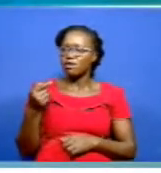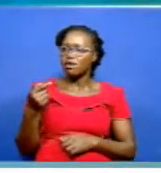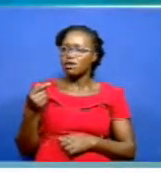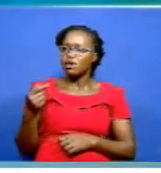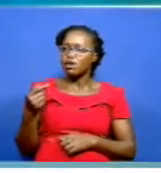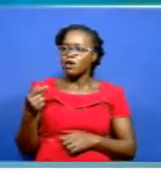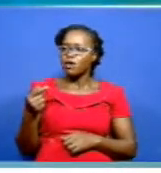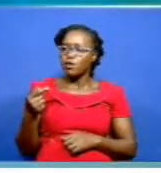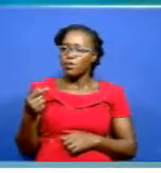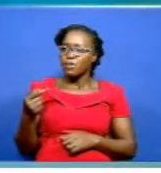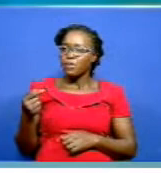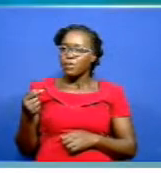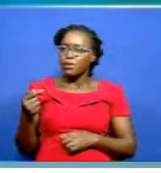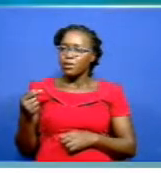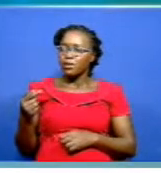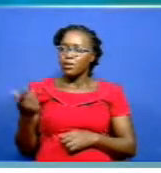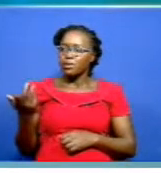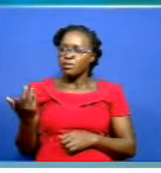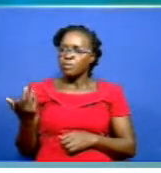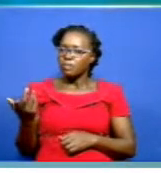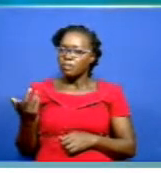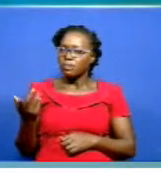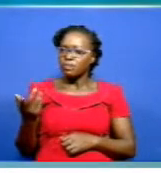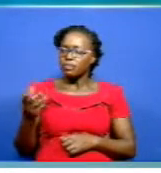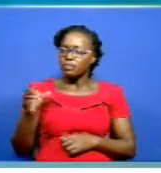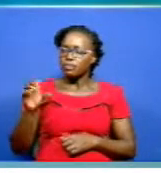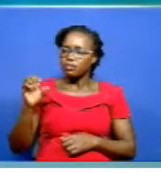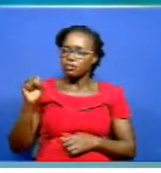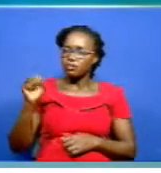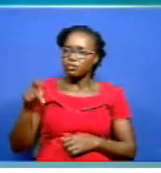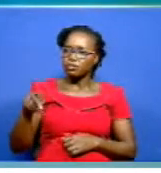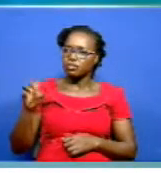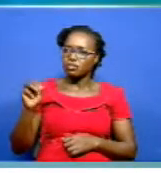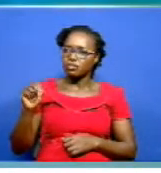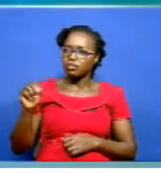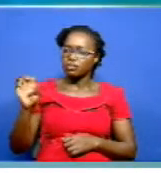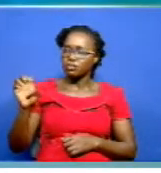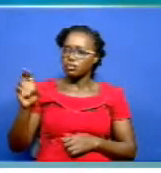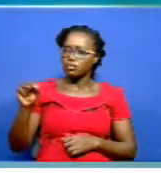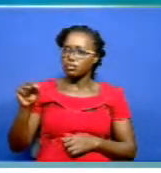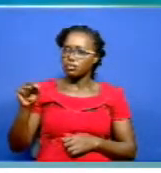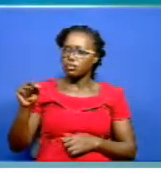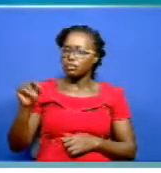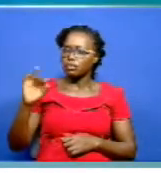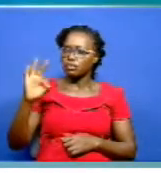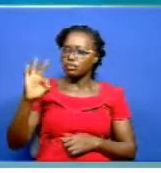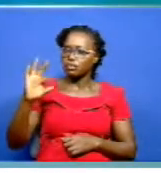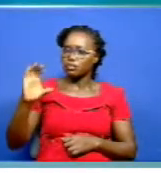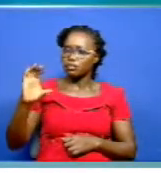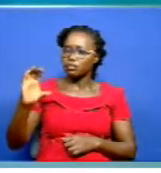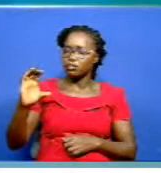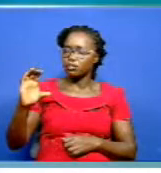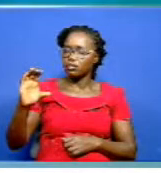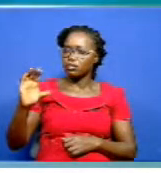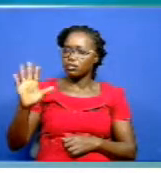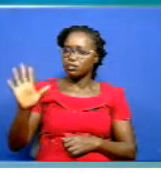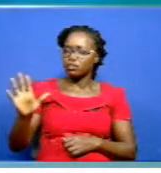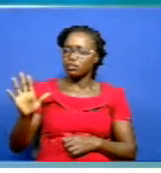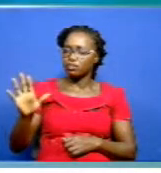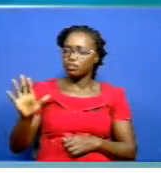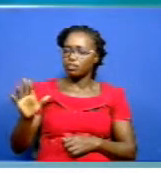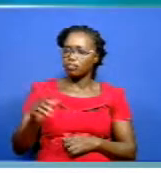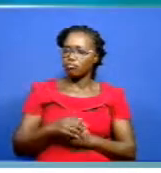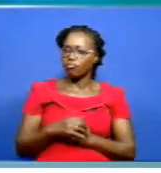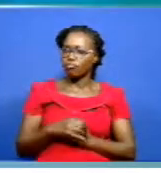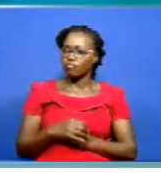the Sputnik 5, which was also granted the emergency use authorization. The Russian one? Yes. Yes. In Kenya.